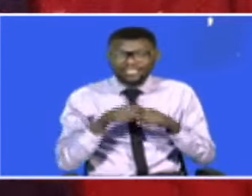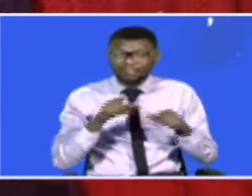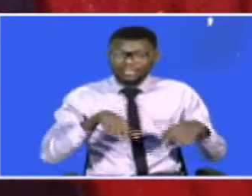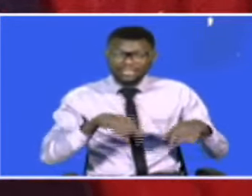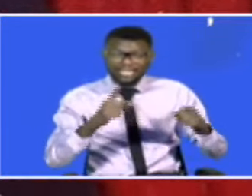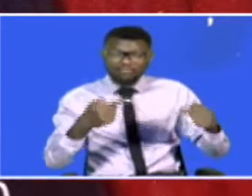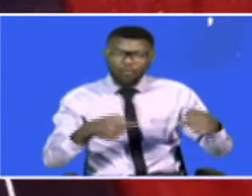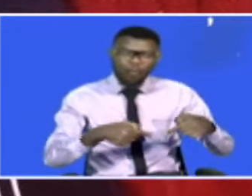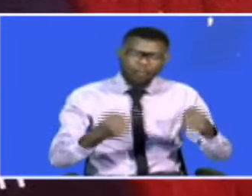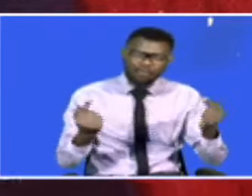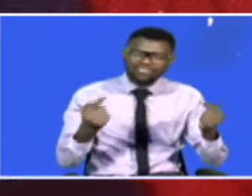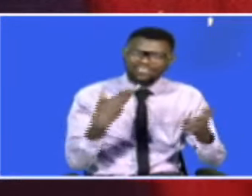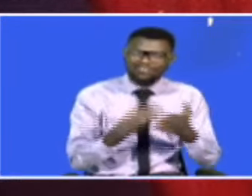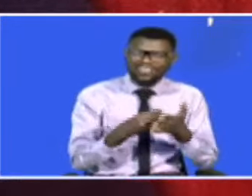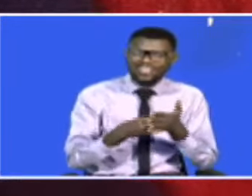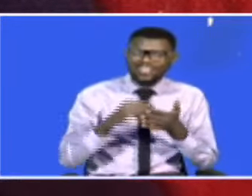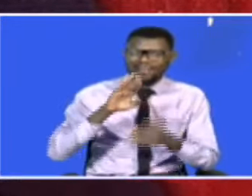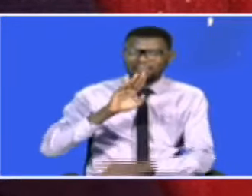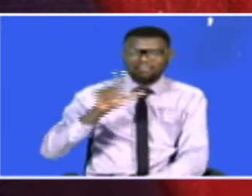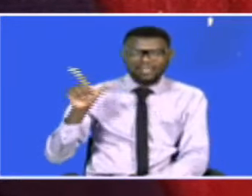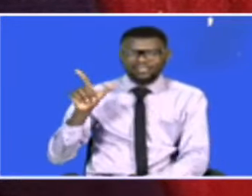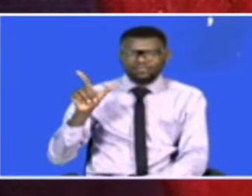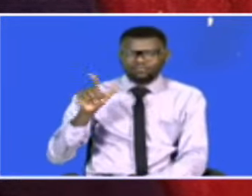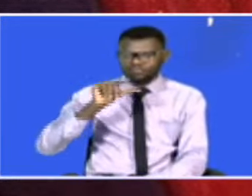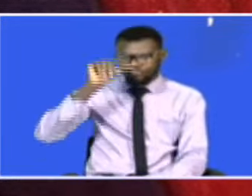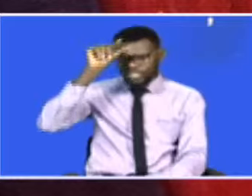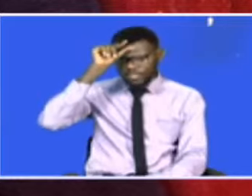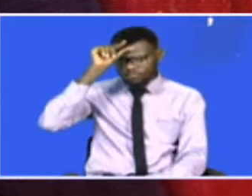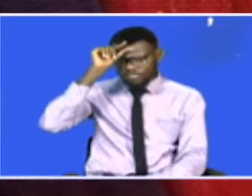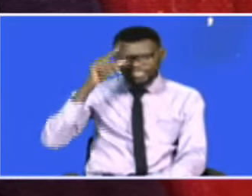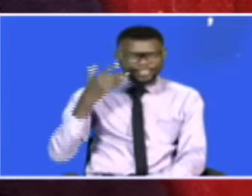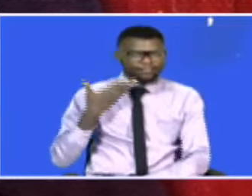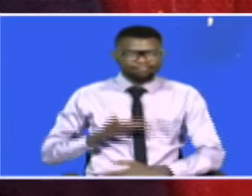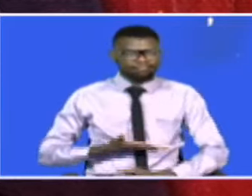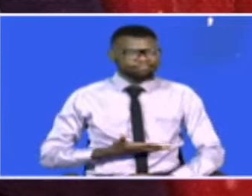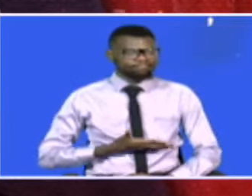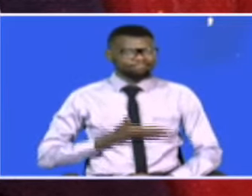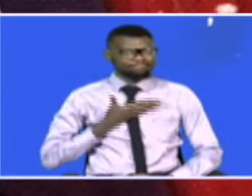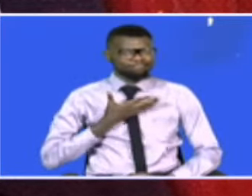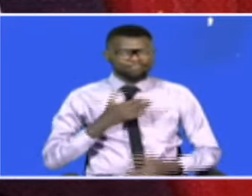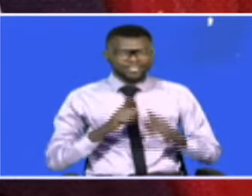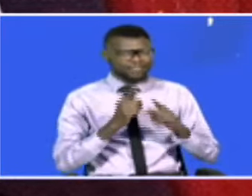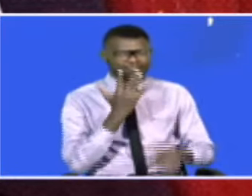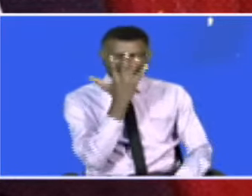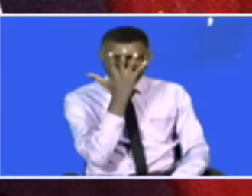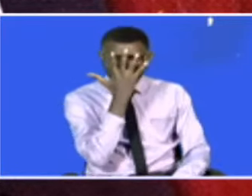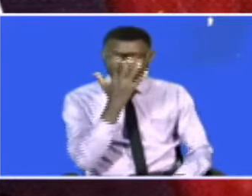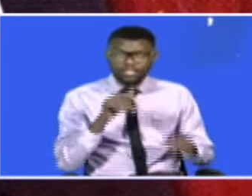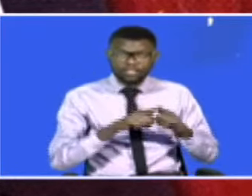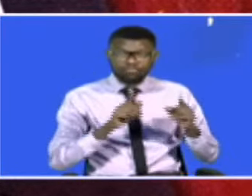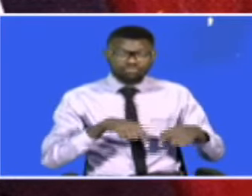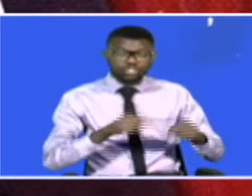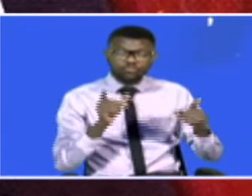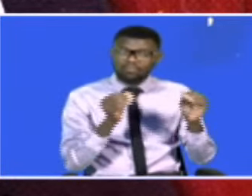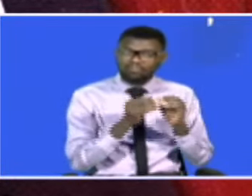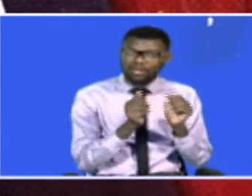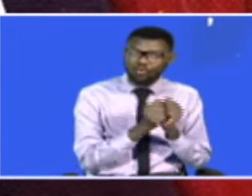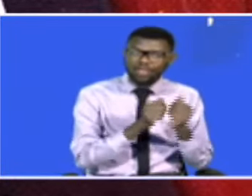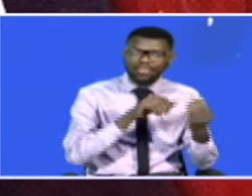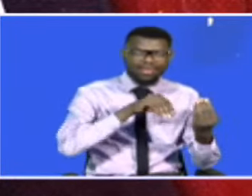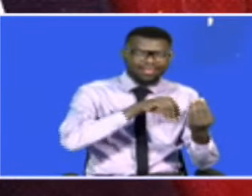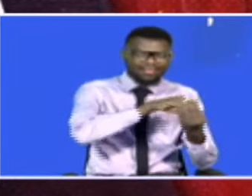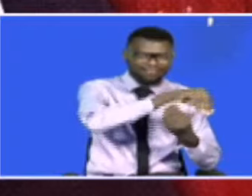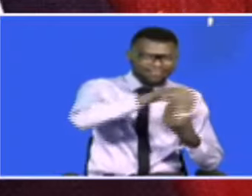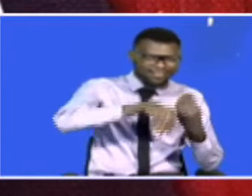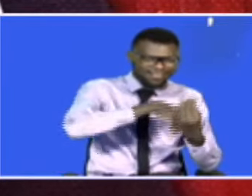finance bill in the cabinet, a move that left the government with an egg on the face. He held a meeting with disgruntled avocado farmers and